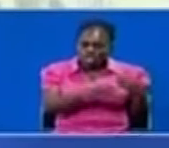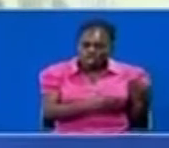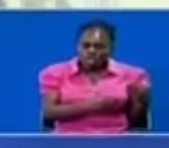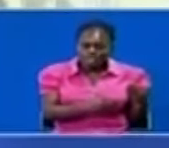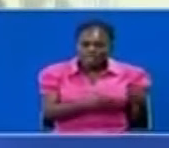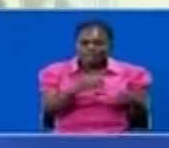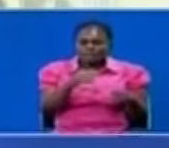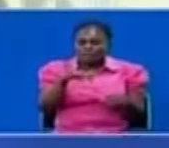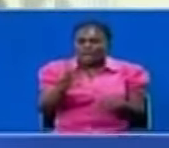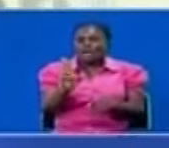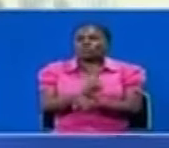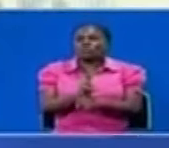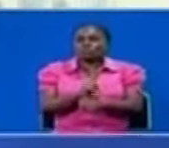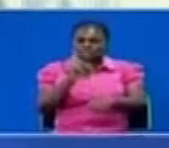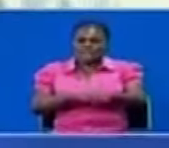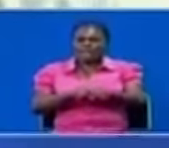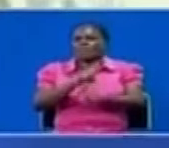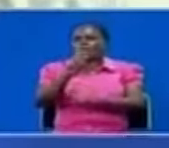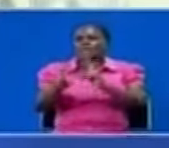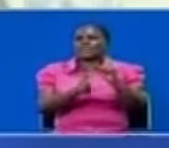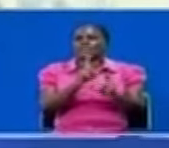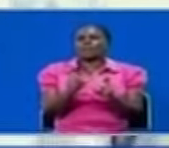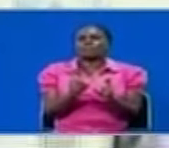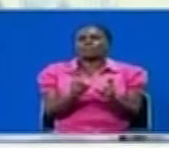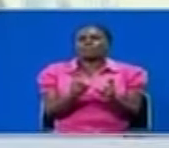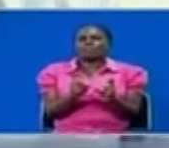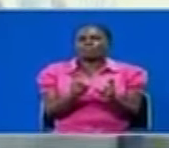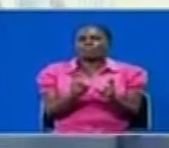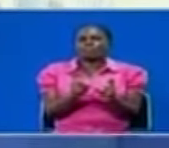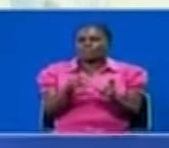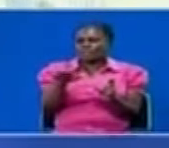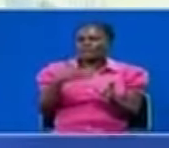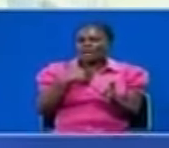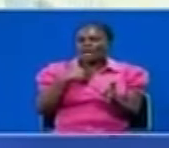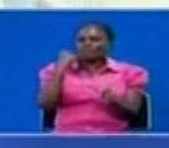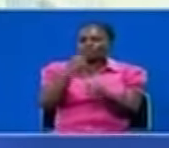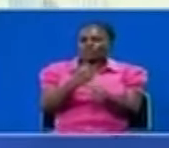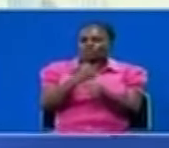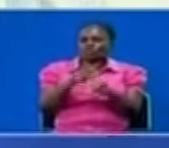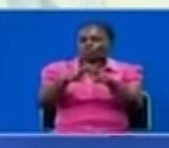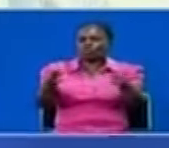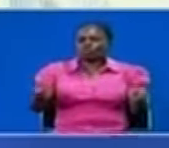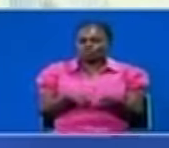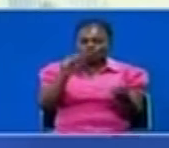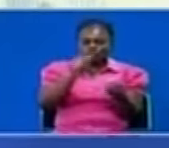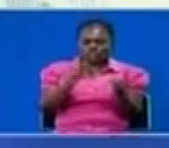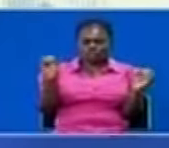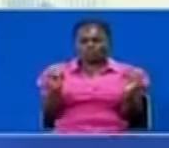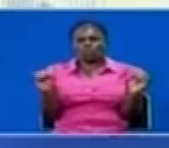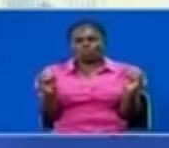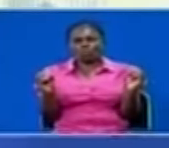equipment that they are supposed to use in the examination room because they don't have a functional chemistry laboratory or